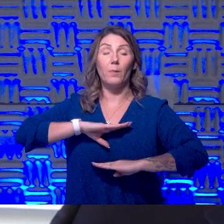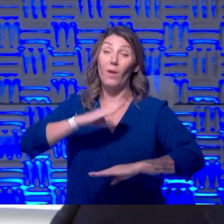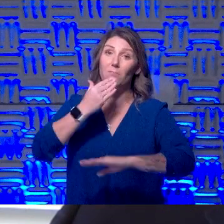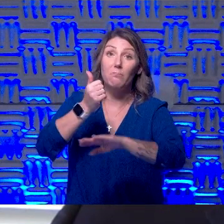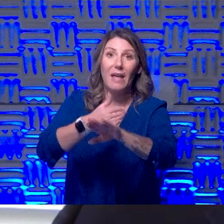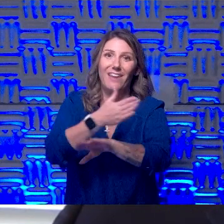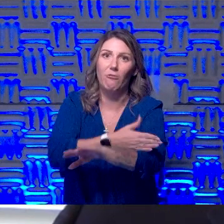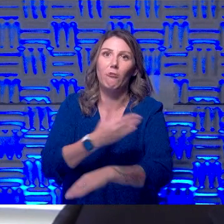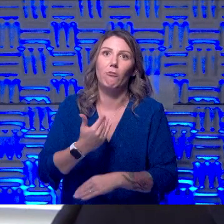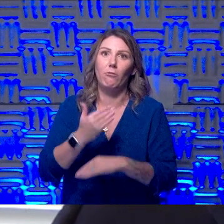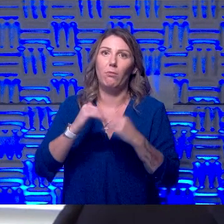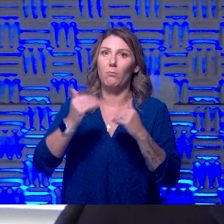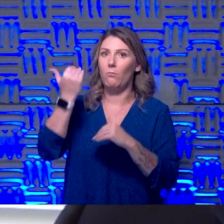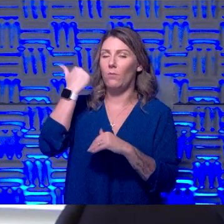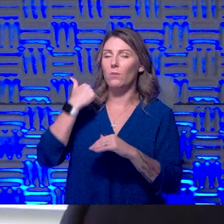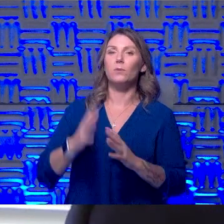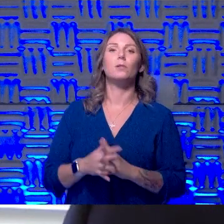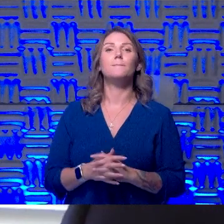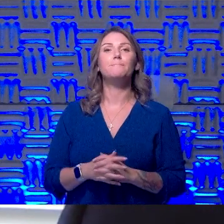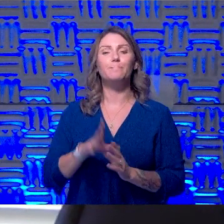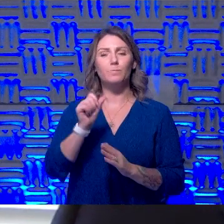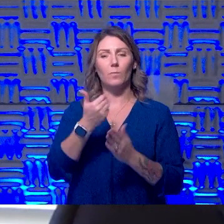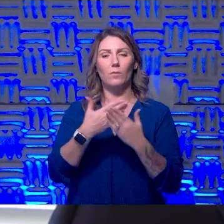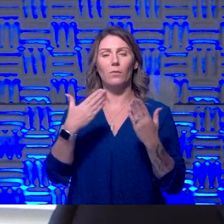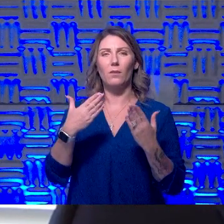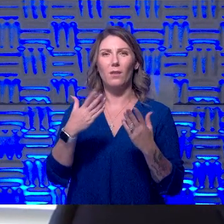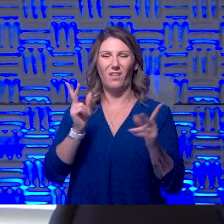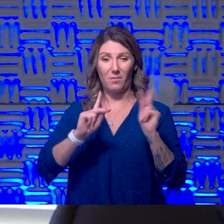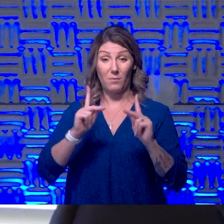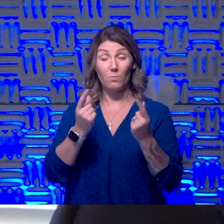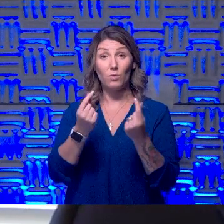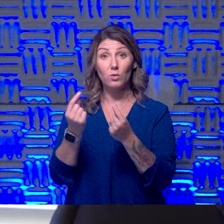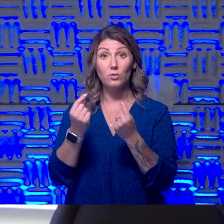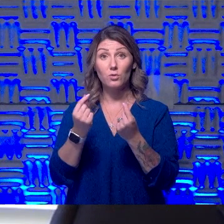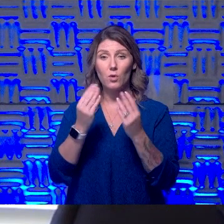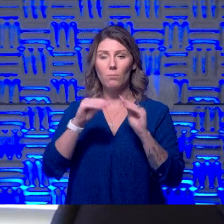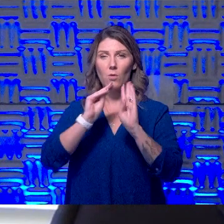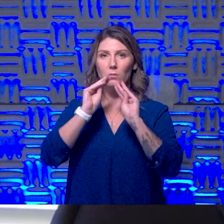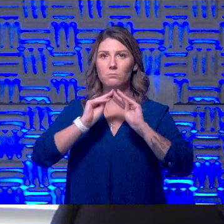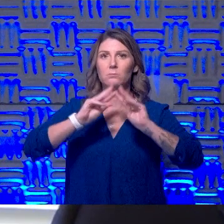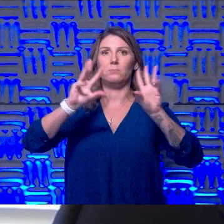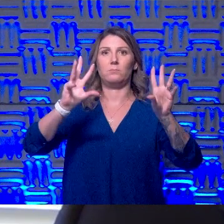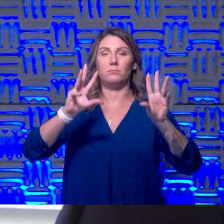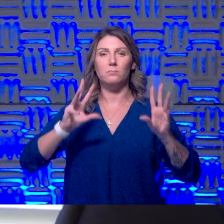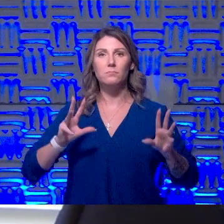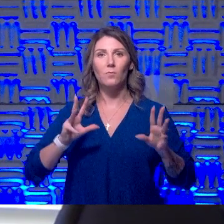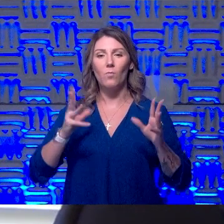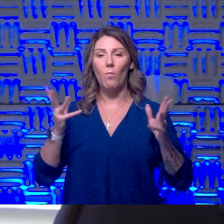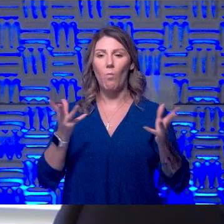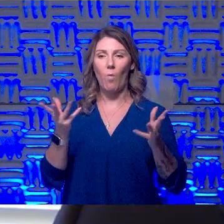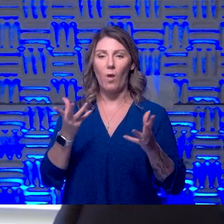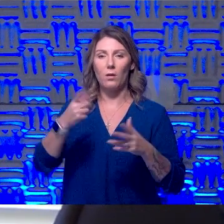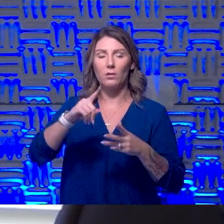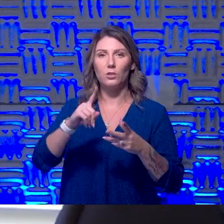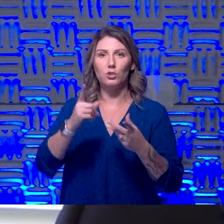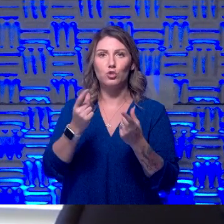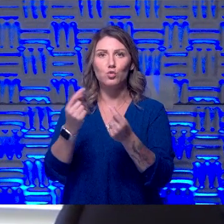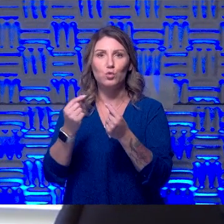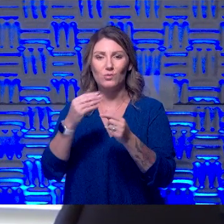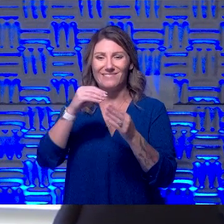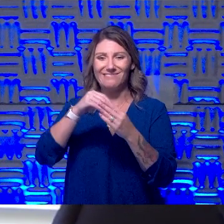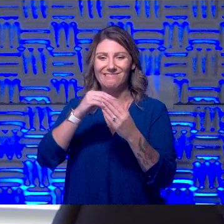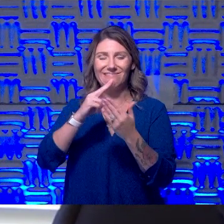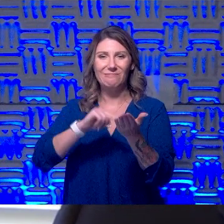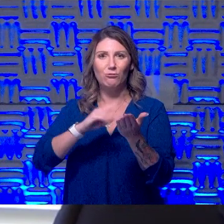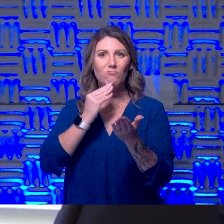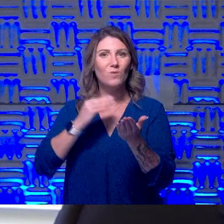about it than we did before. And the other thing I think what folks are doing is they're being much more transparent about what they're doing in those long-term care